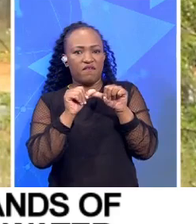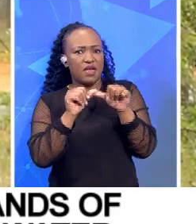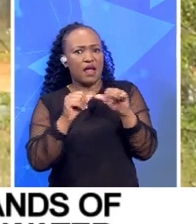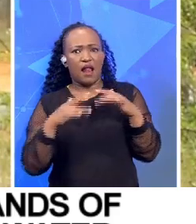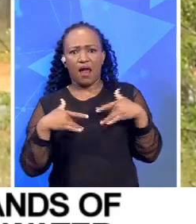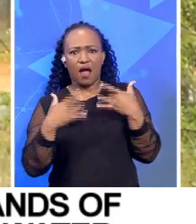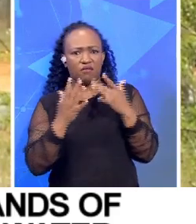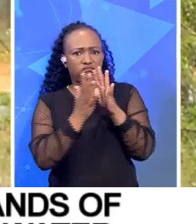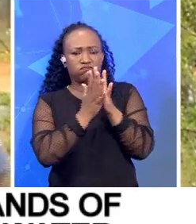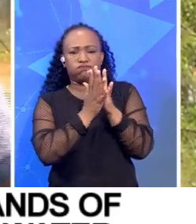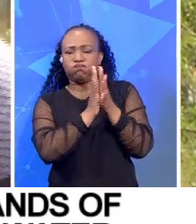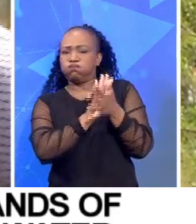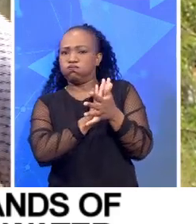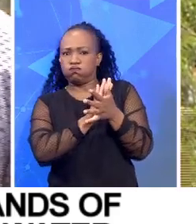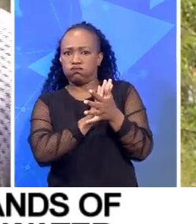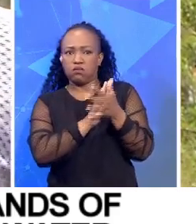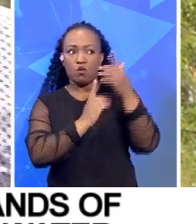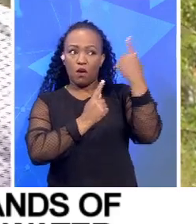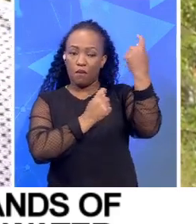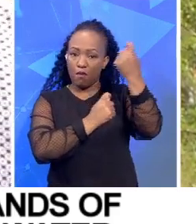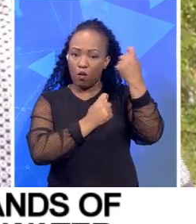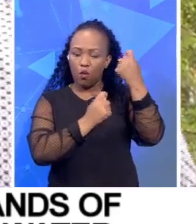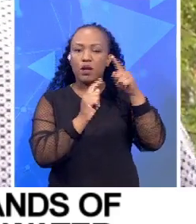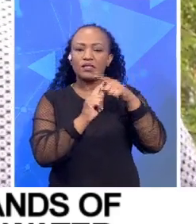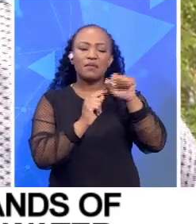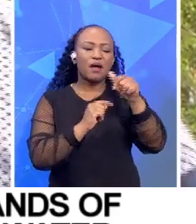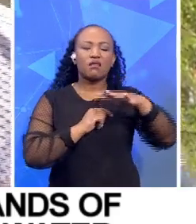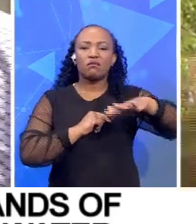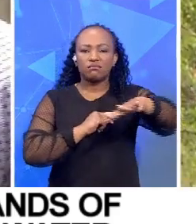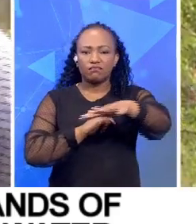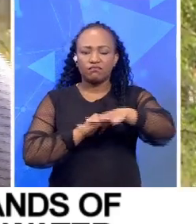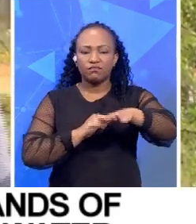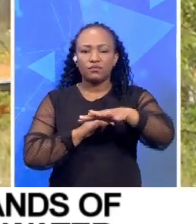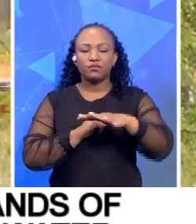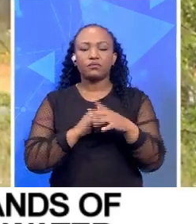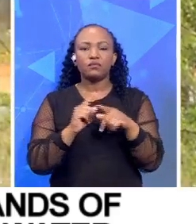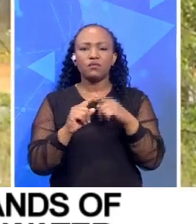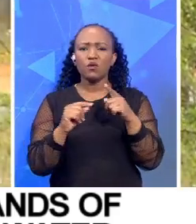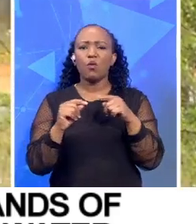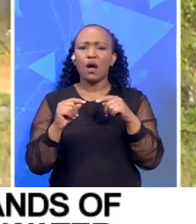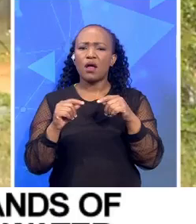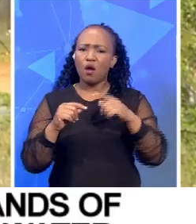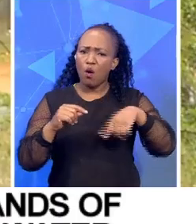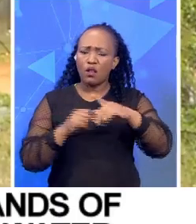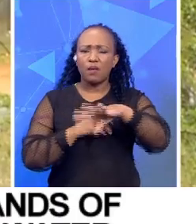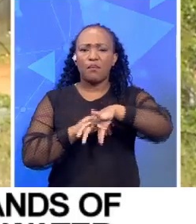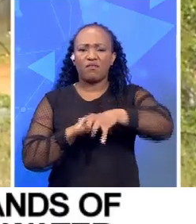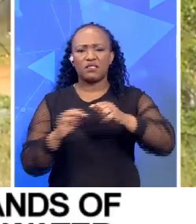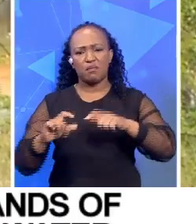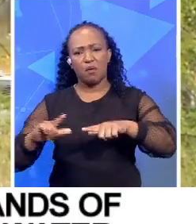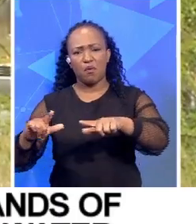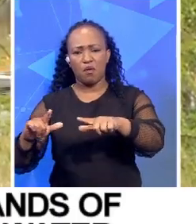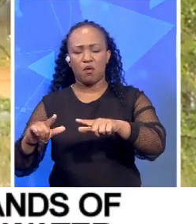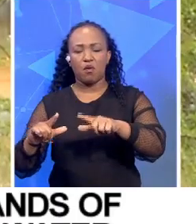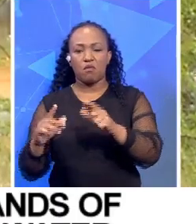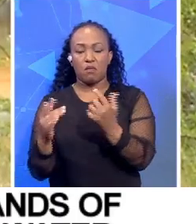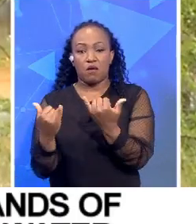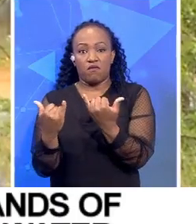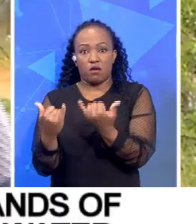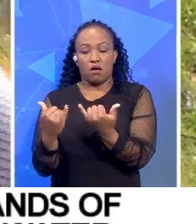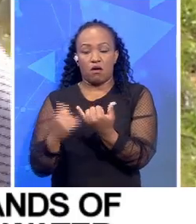lives in Polokwane and surrounding area. Not just here, of course. It's generally around the province. But for now, I'm joined